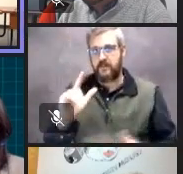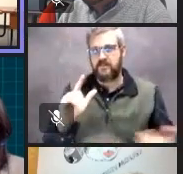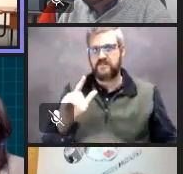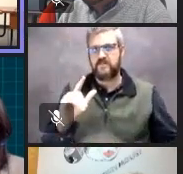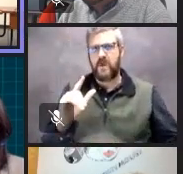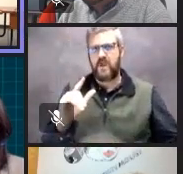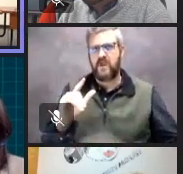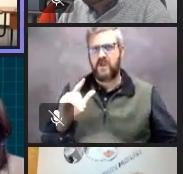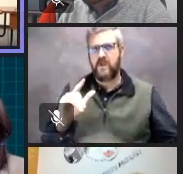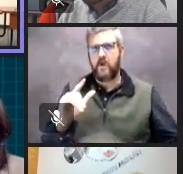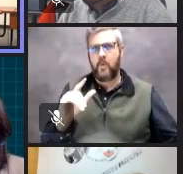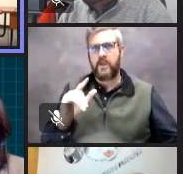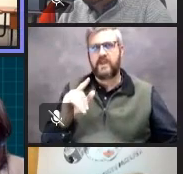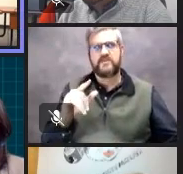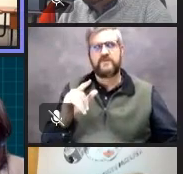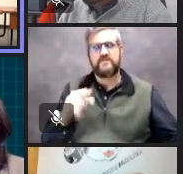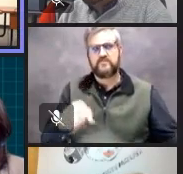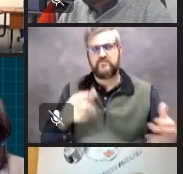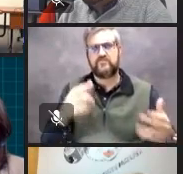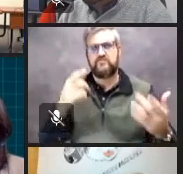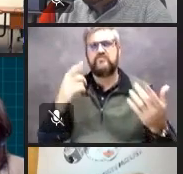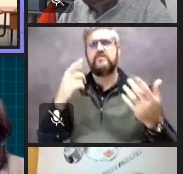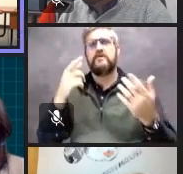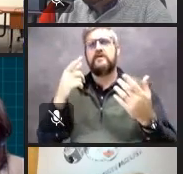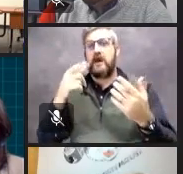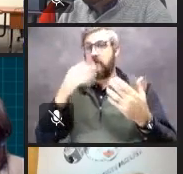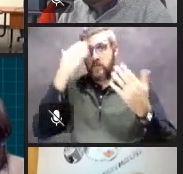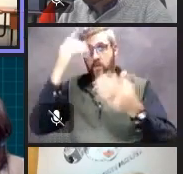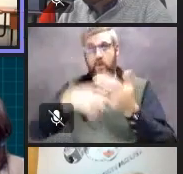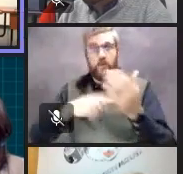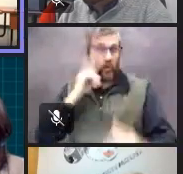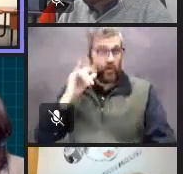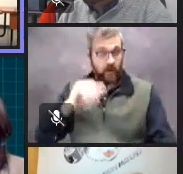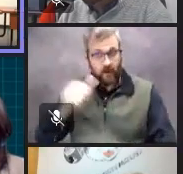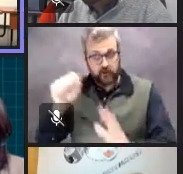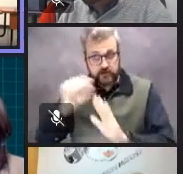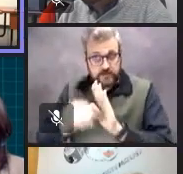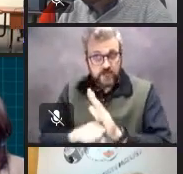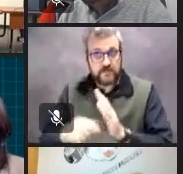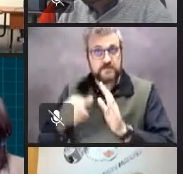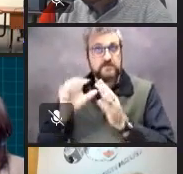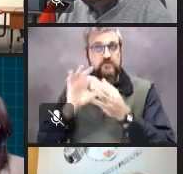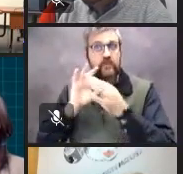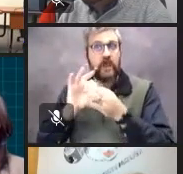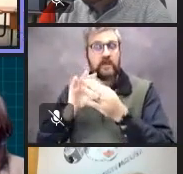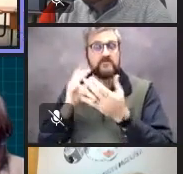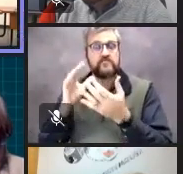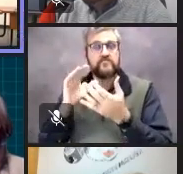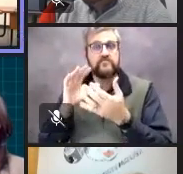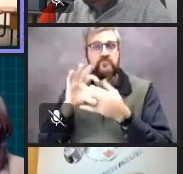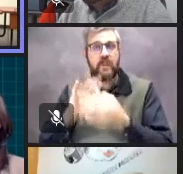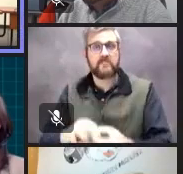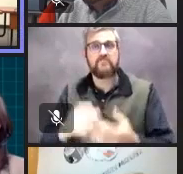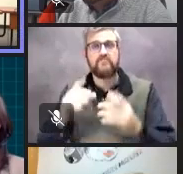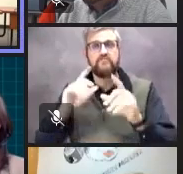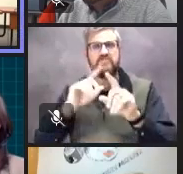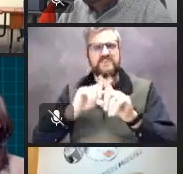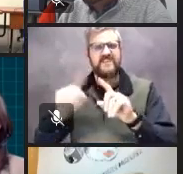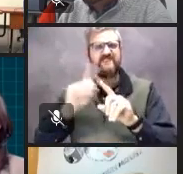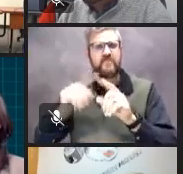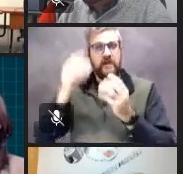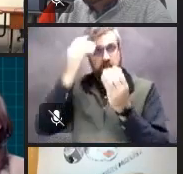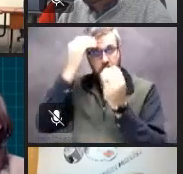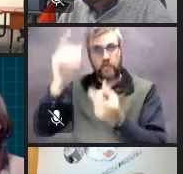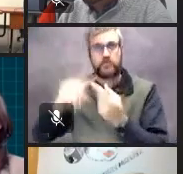that's going to look like, but if we see in other states, it relates to different notices to parents